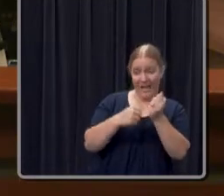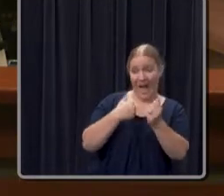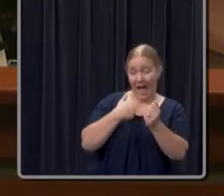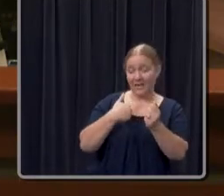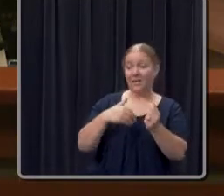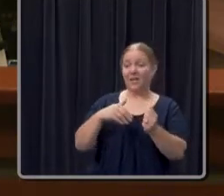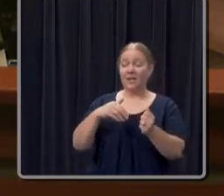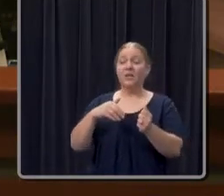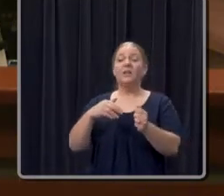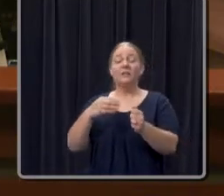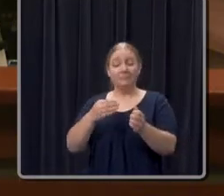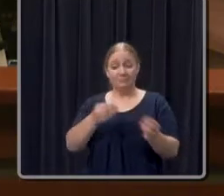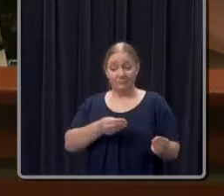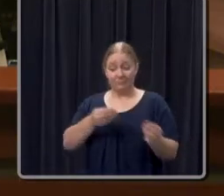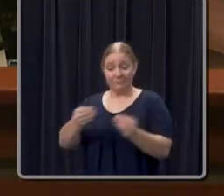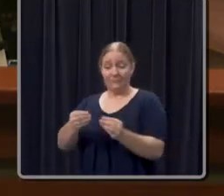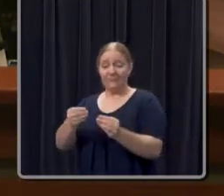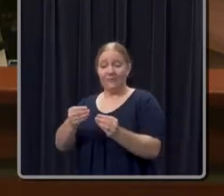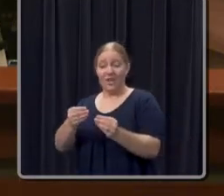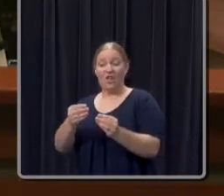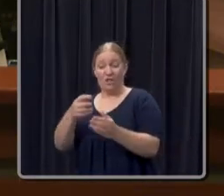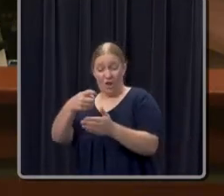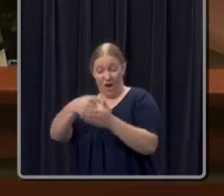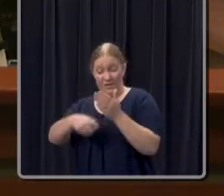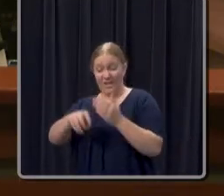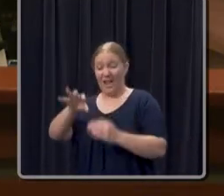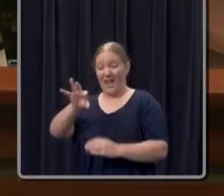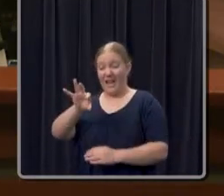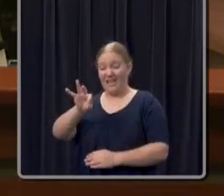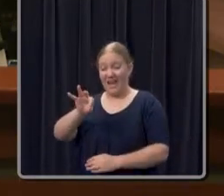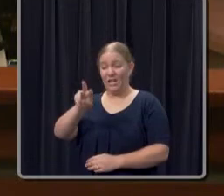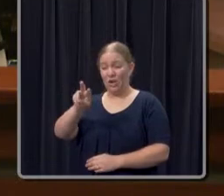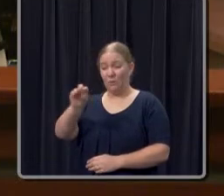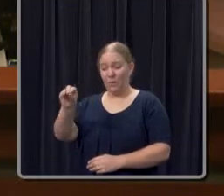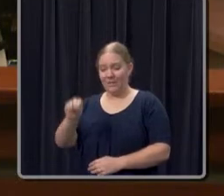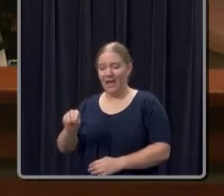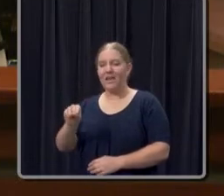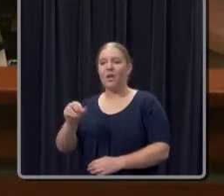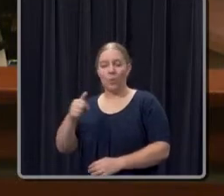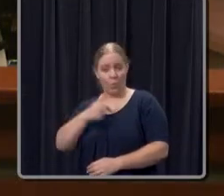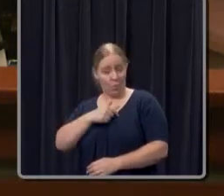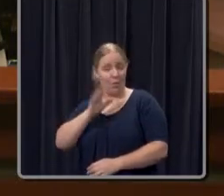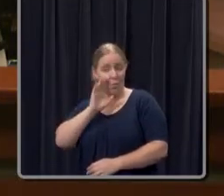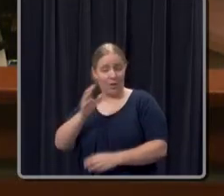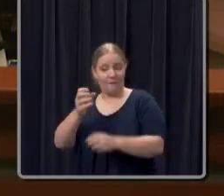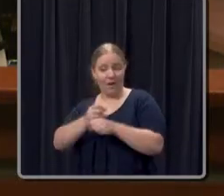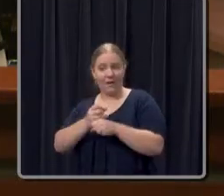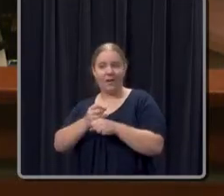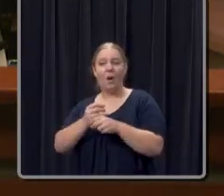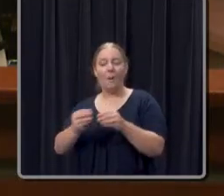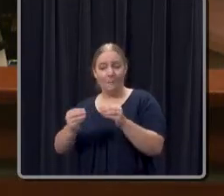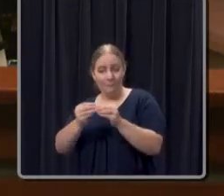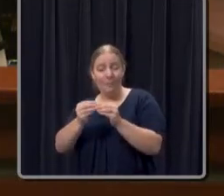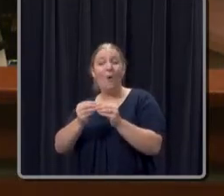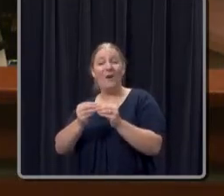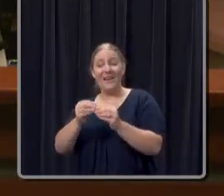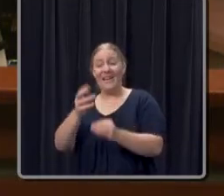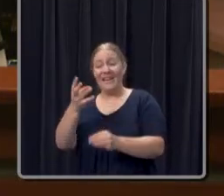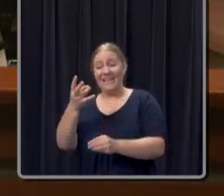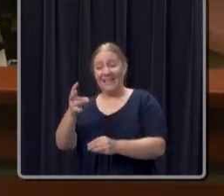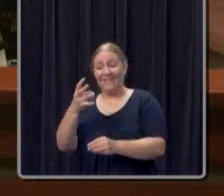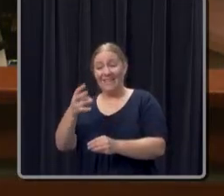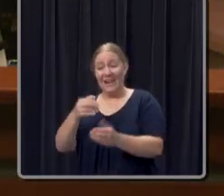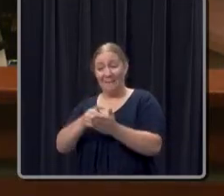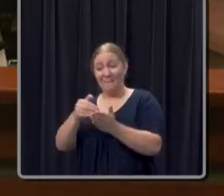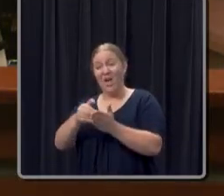been funded at the excess cost of 92%, we would have received another $17 million in state aid